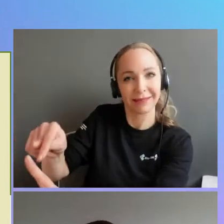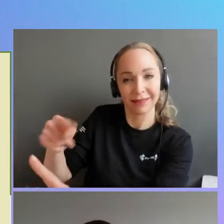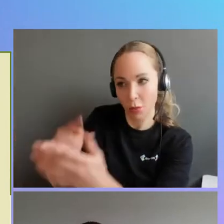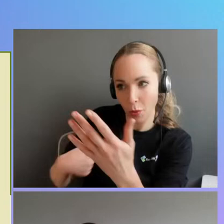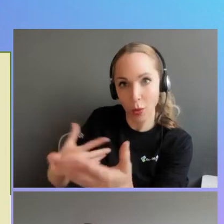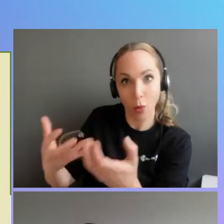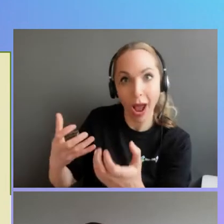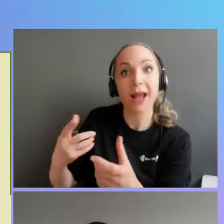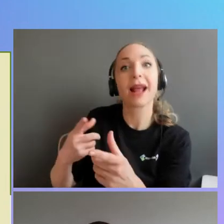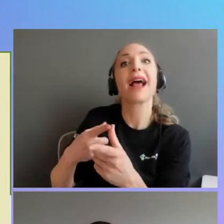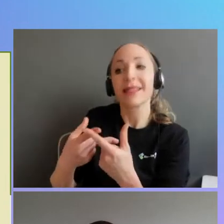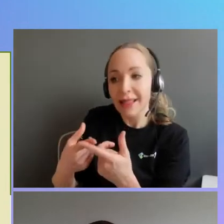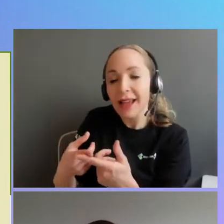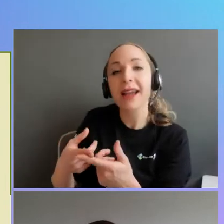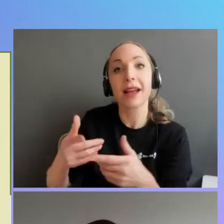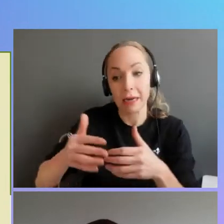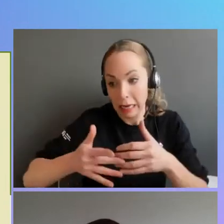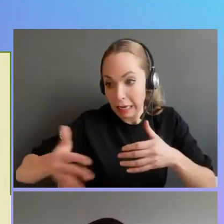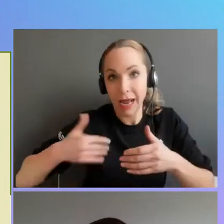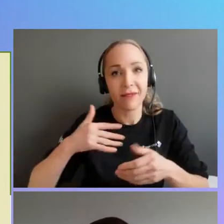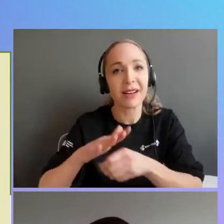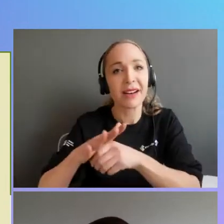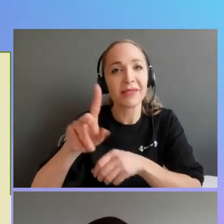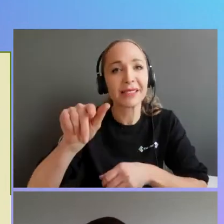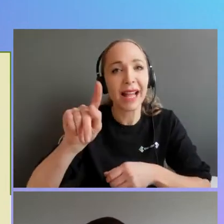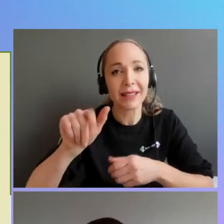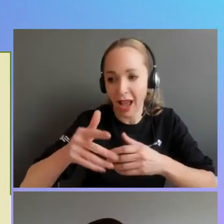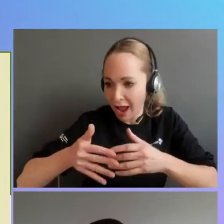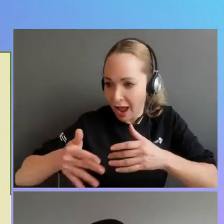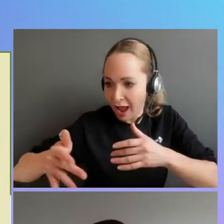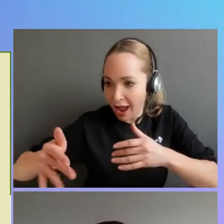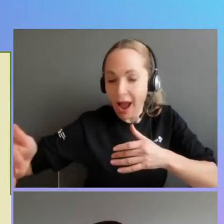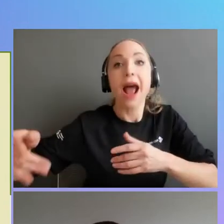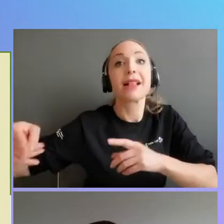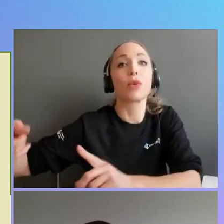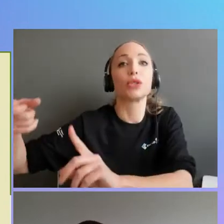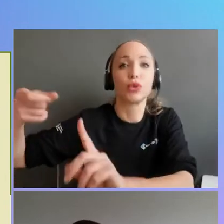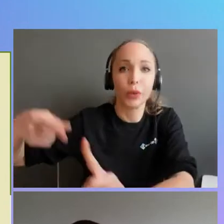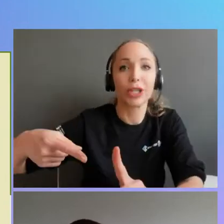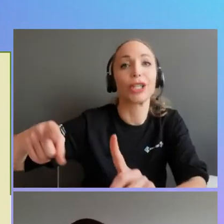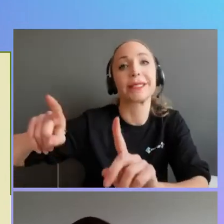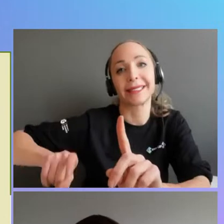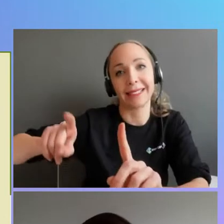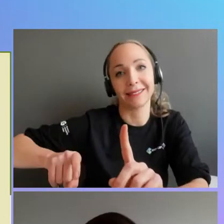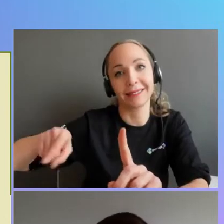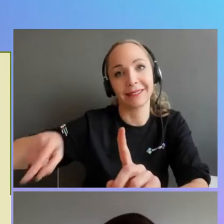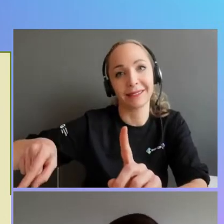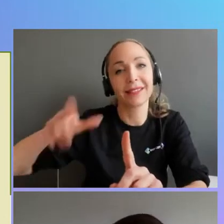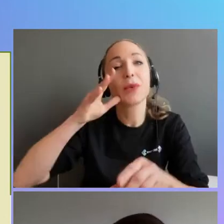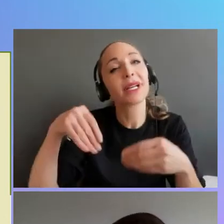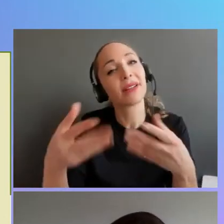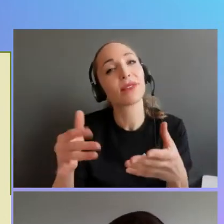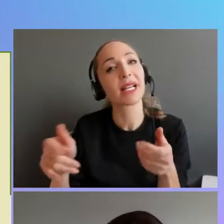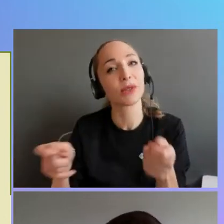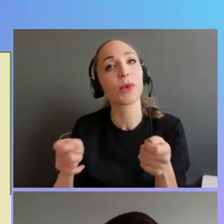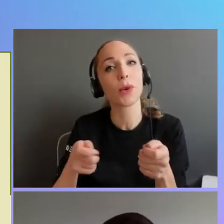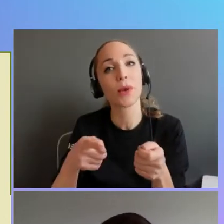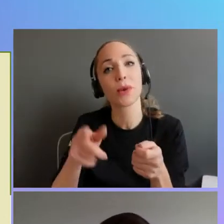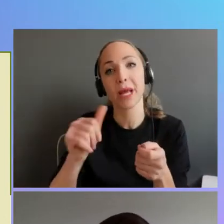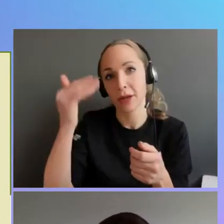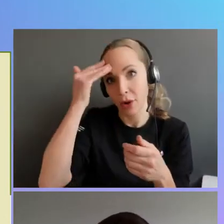some checks or test assertions. It gives you the control, basically.